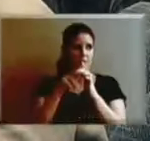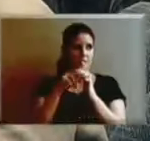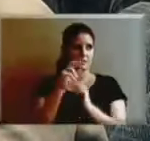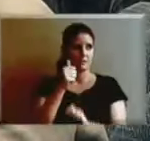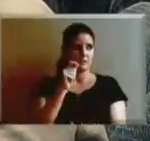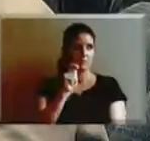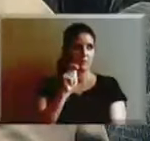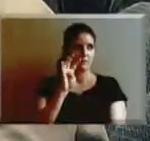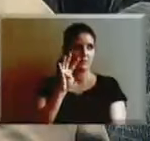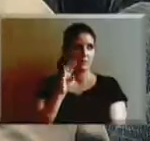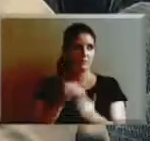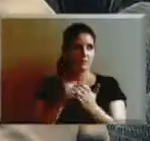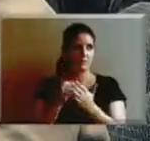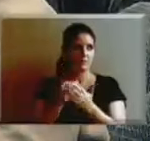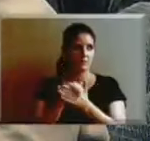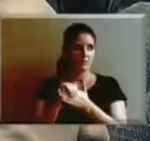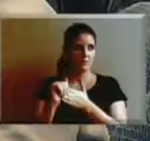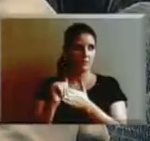million deficit.